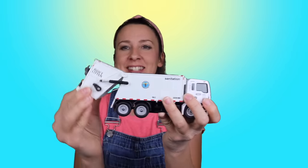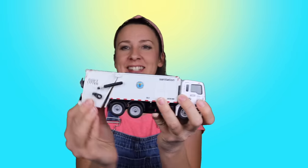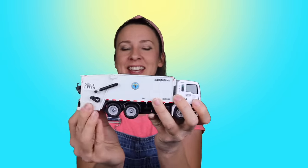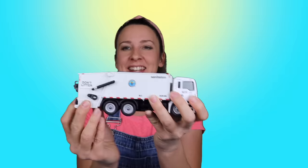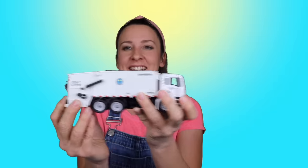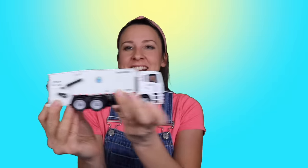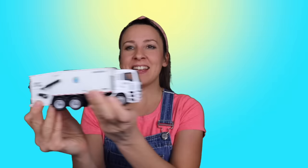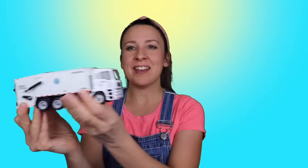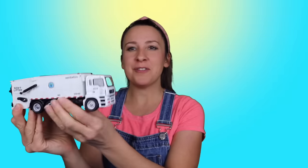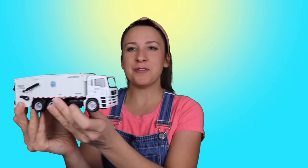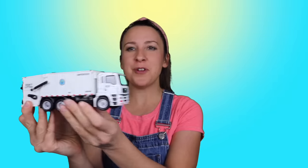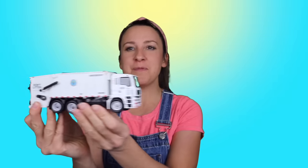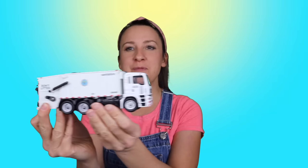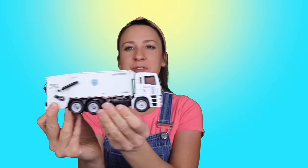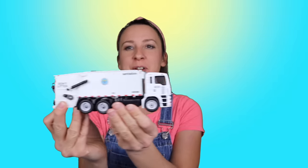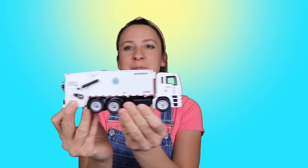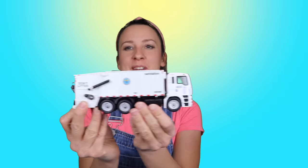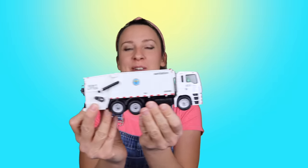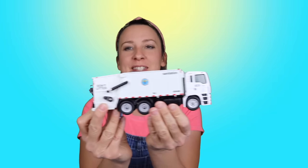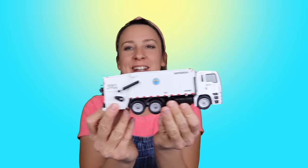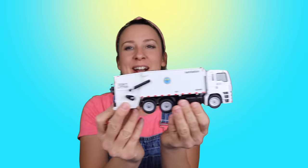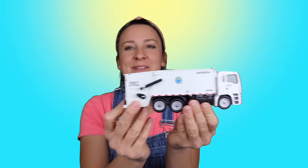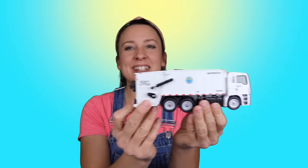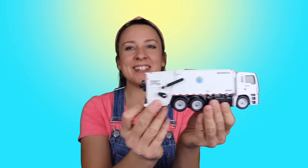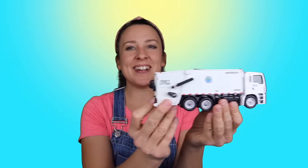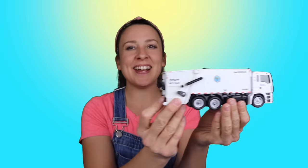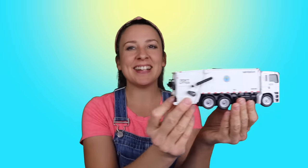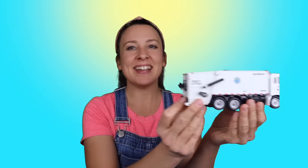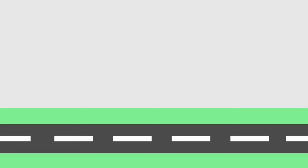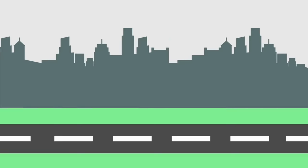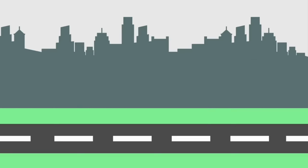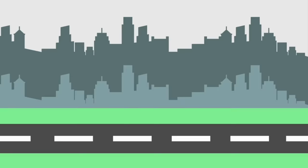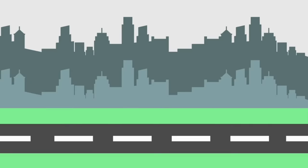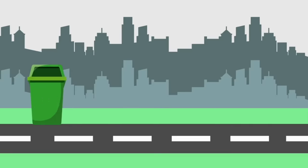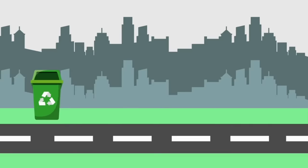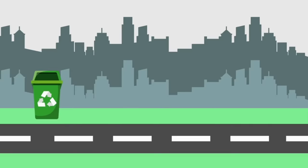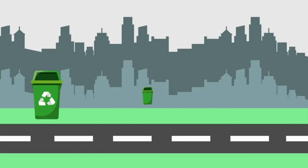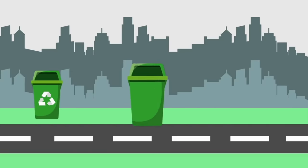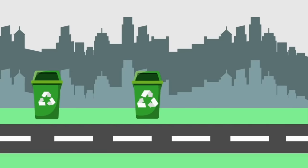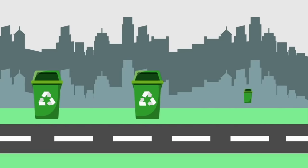open and shut. Vroom, vroom goes the garbage truck.